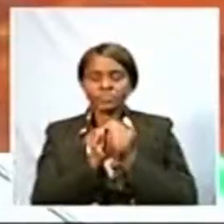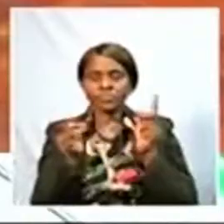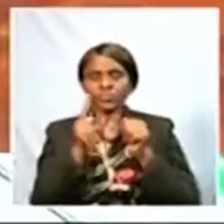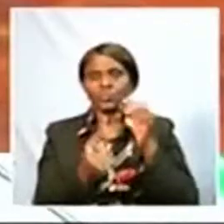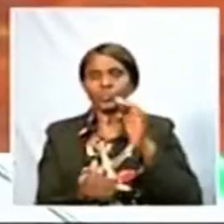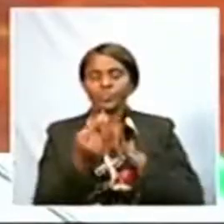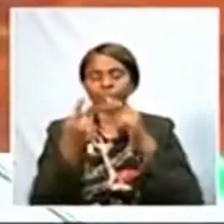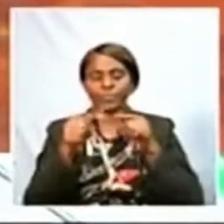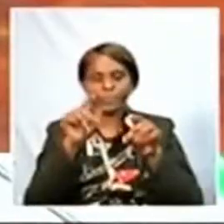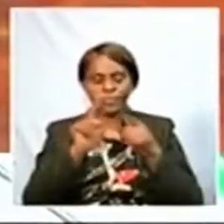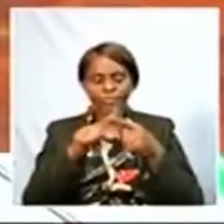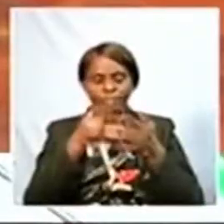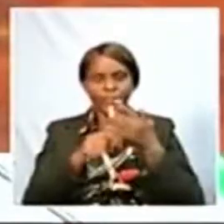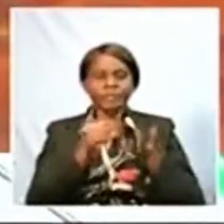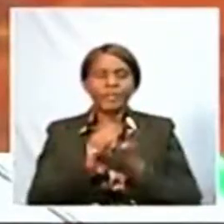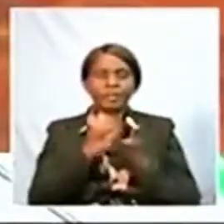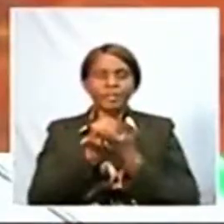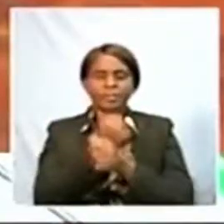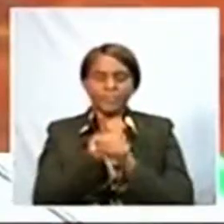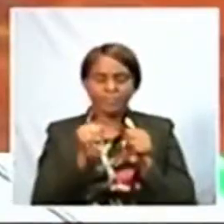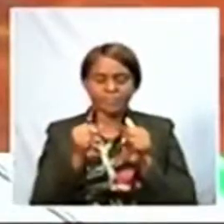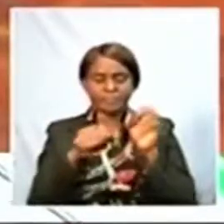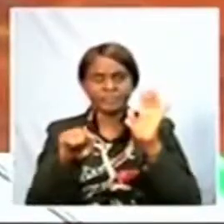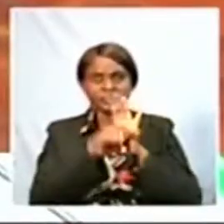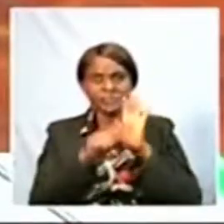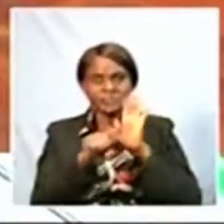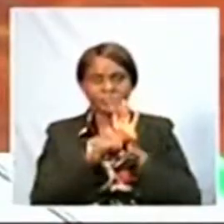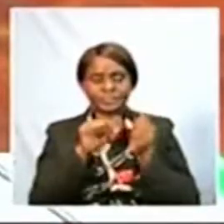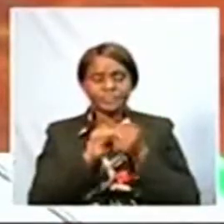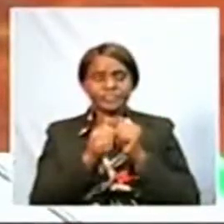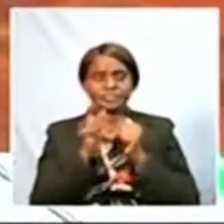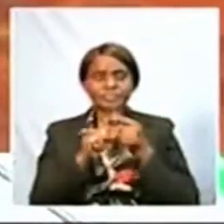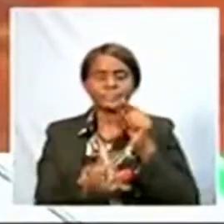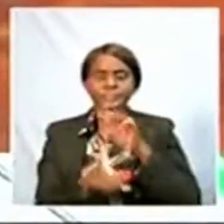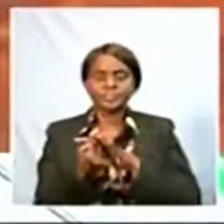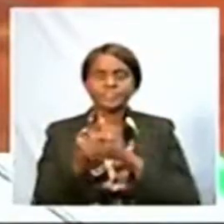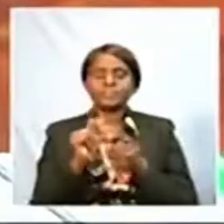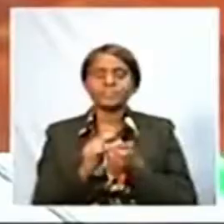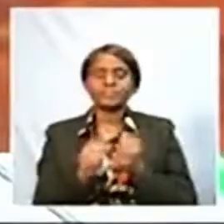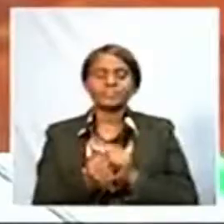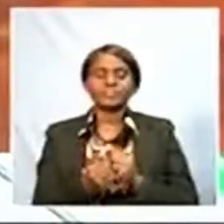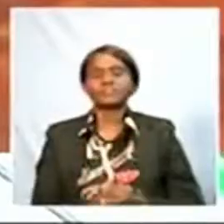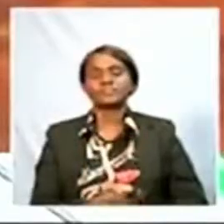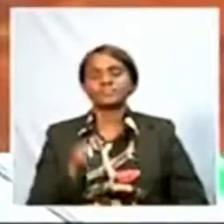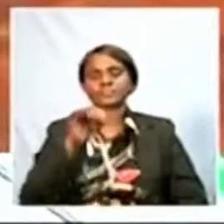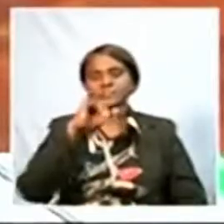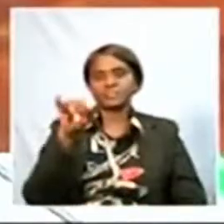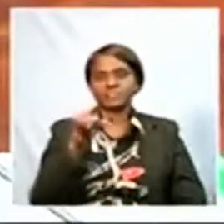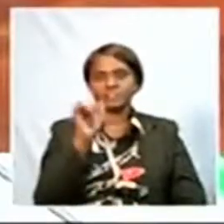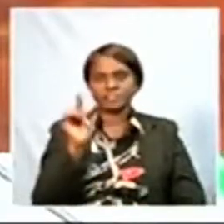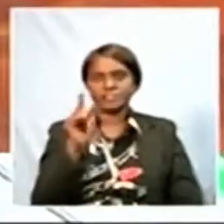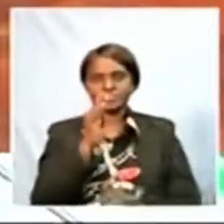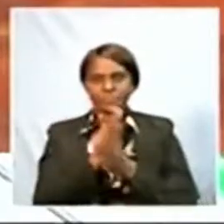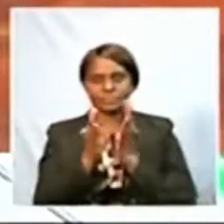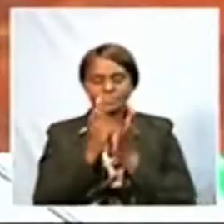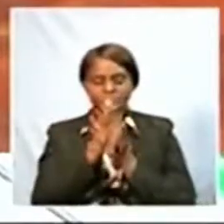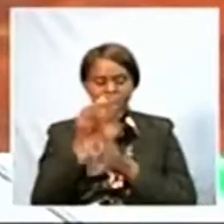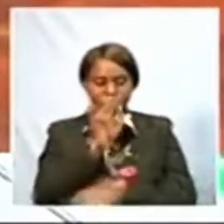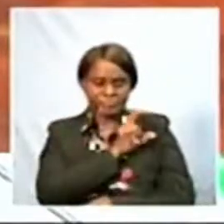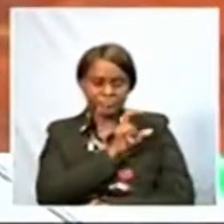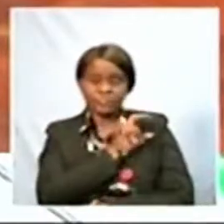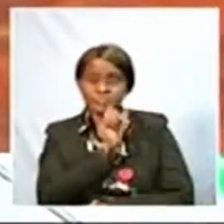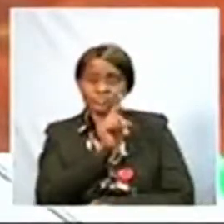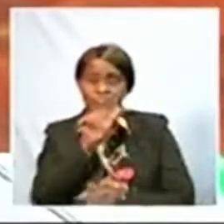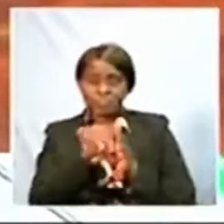happen in order to minimize the negative effects of such occurrences. J. Construction of a police post